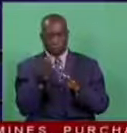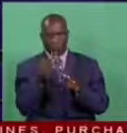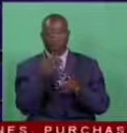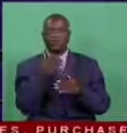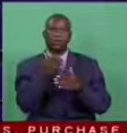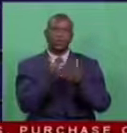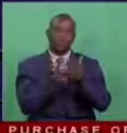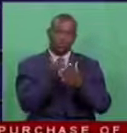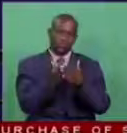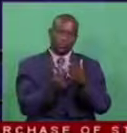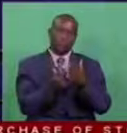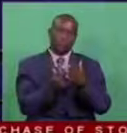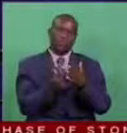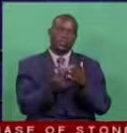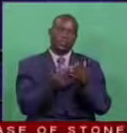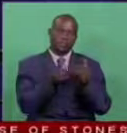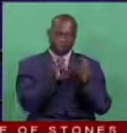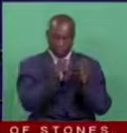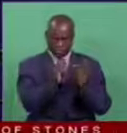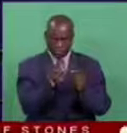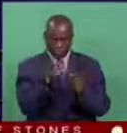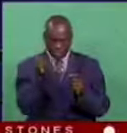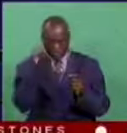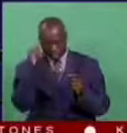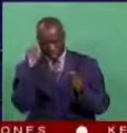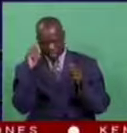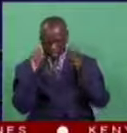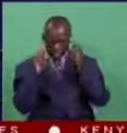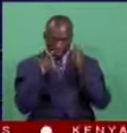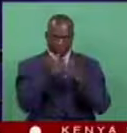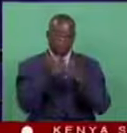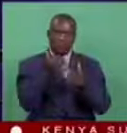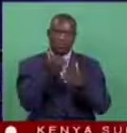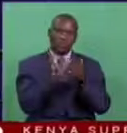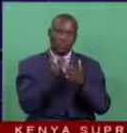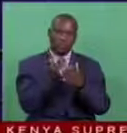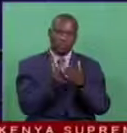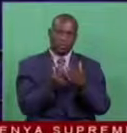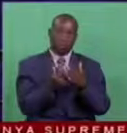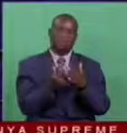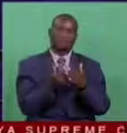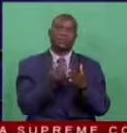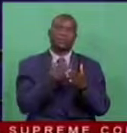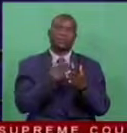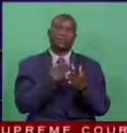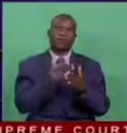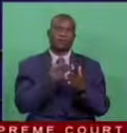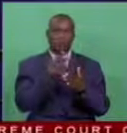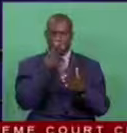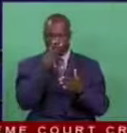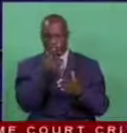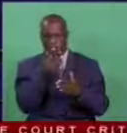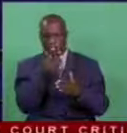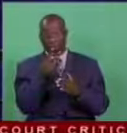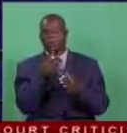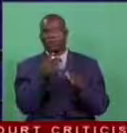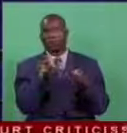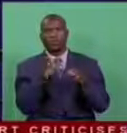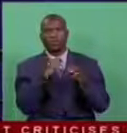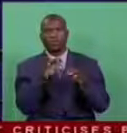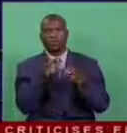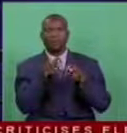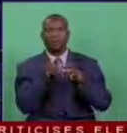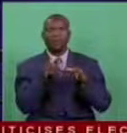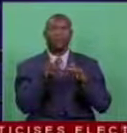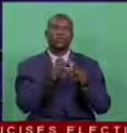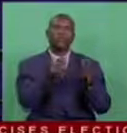with innovative brains, with innovative minds, to come up with a diagnosis of what are some of the peace challenges, the conflict